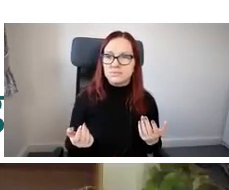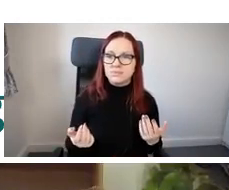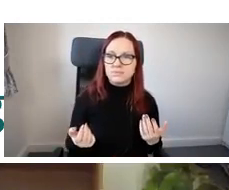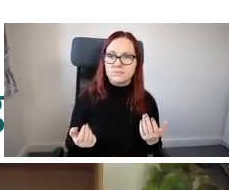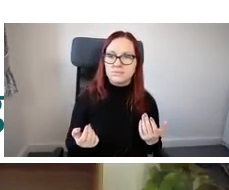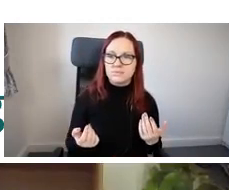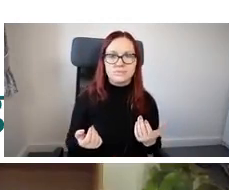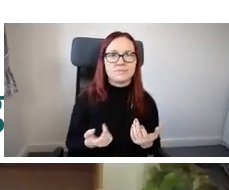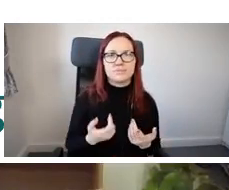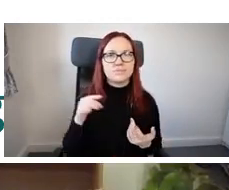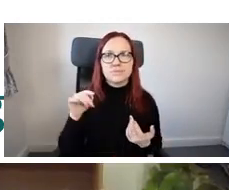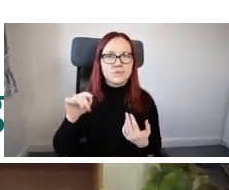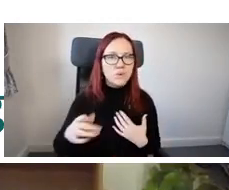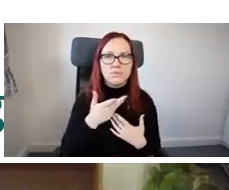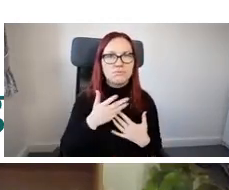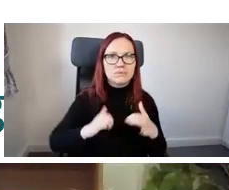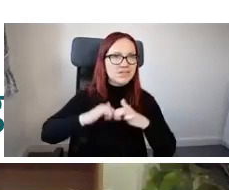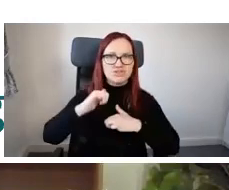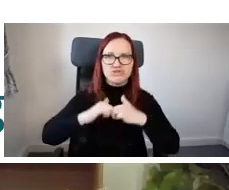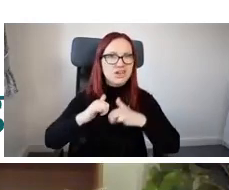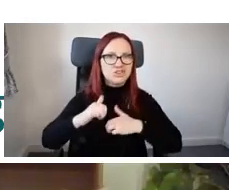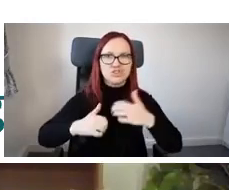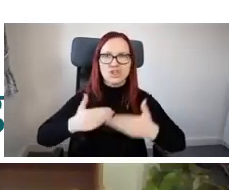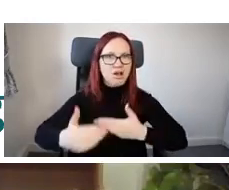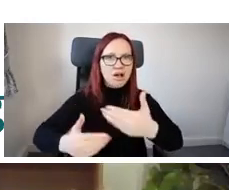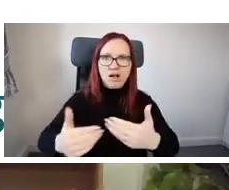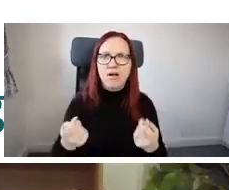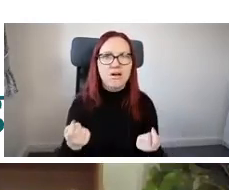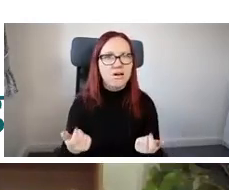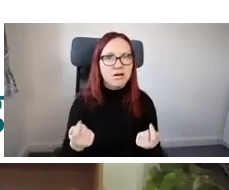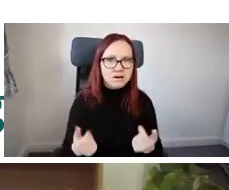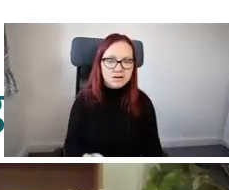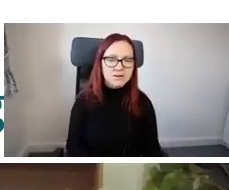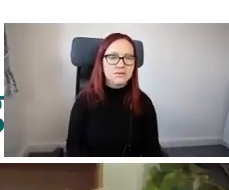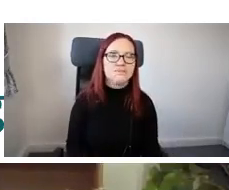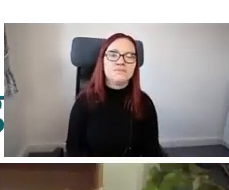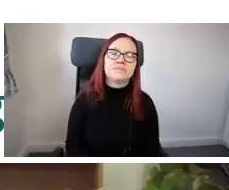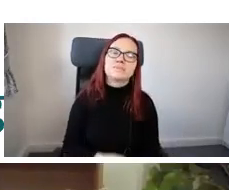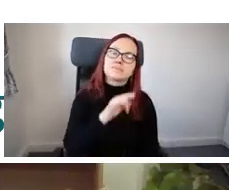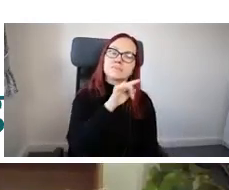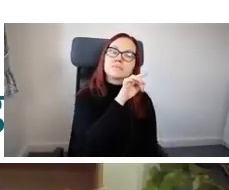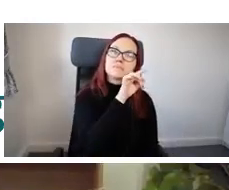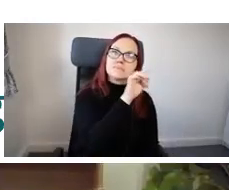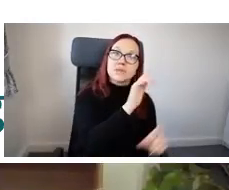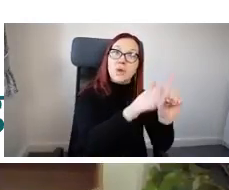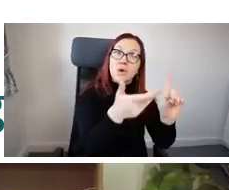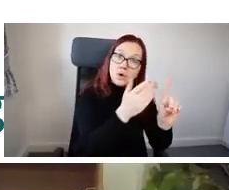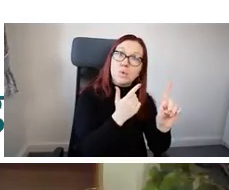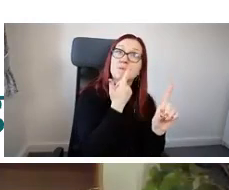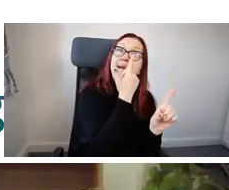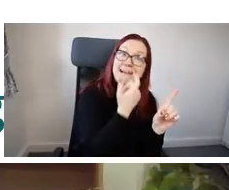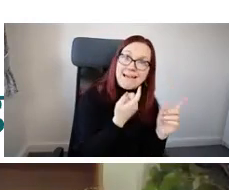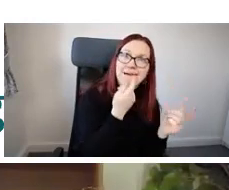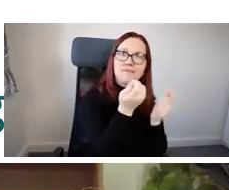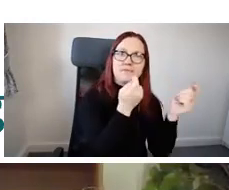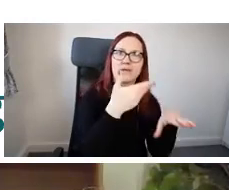not structured, that type of thing. And goals may facilitate work with young people experiencing high